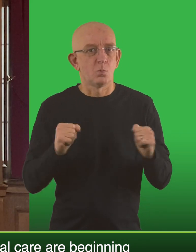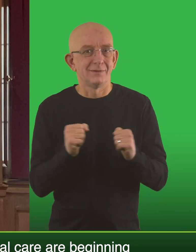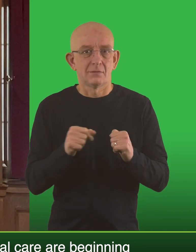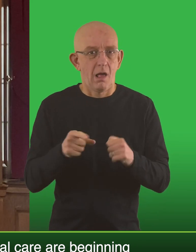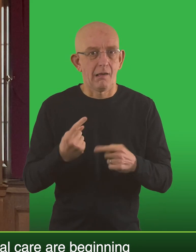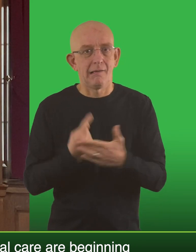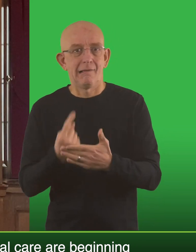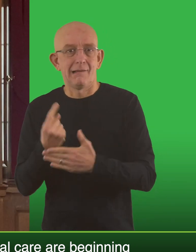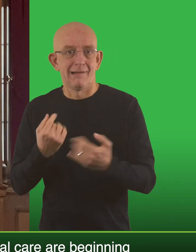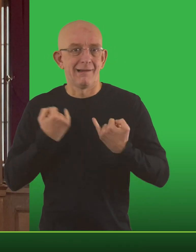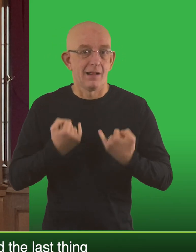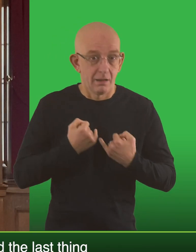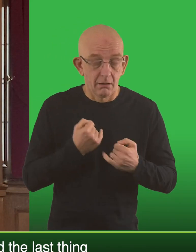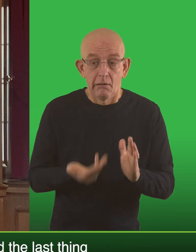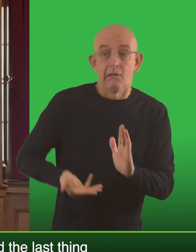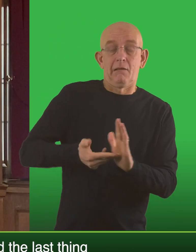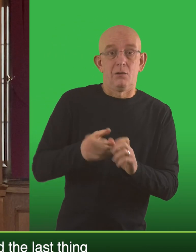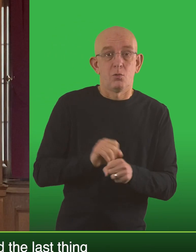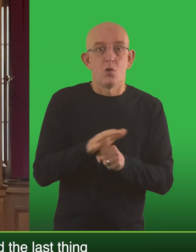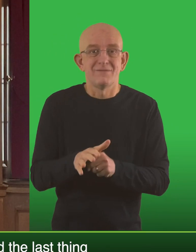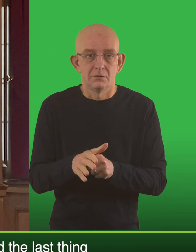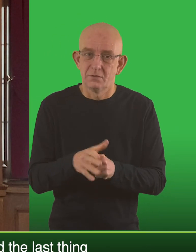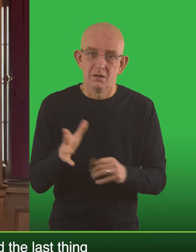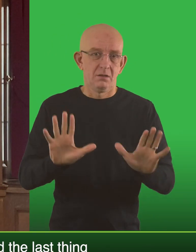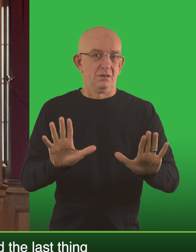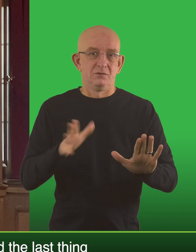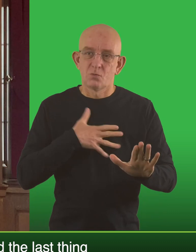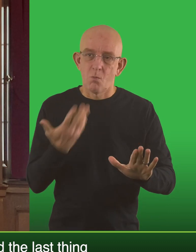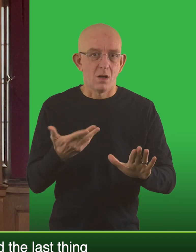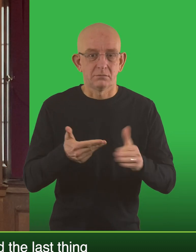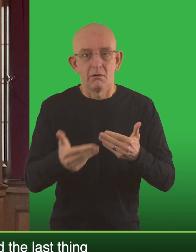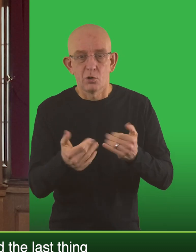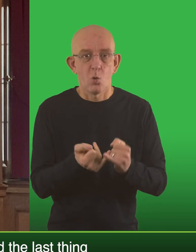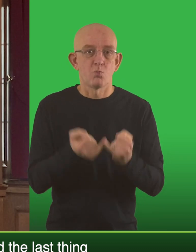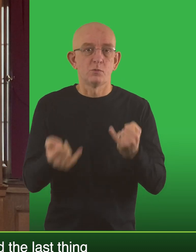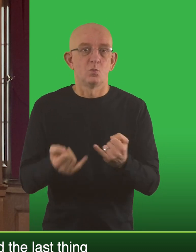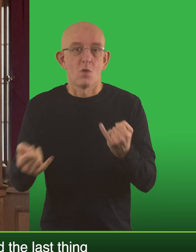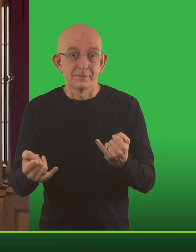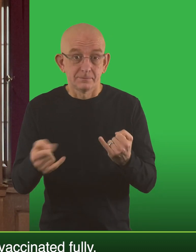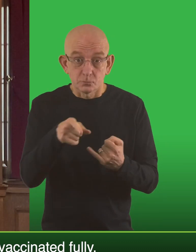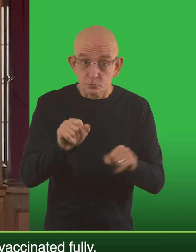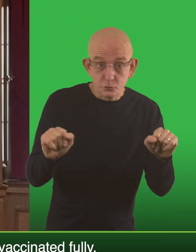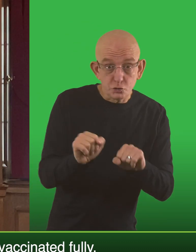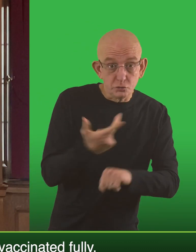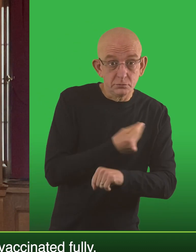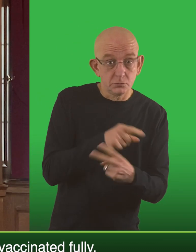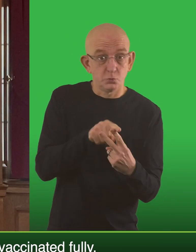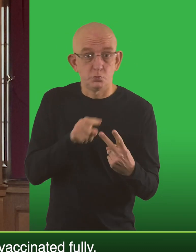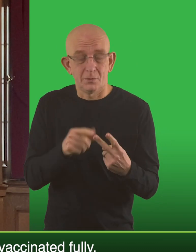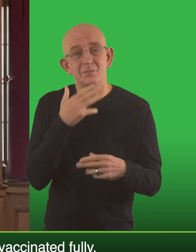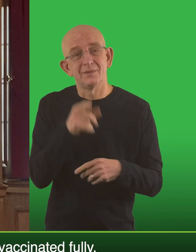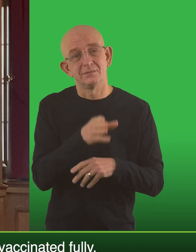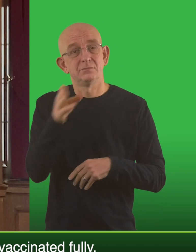normal autumn and winter pressure. COVID is adding to that, and the last thing we want to do is make it any worse than it needs to be. So if you haven't